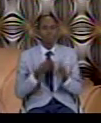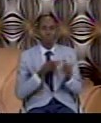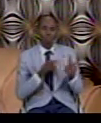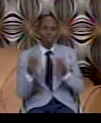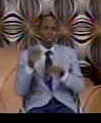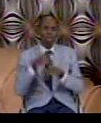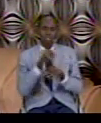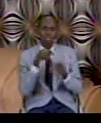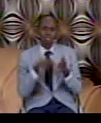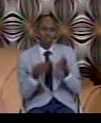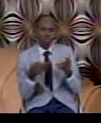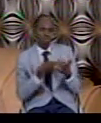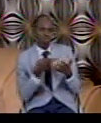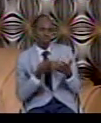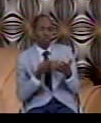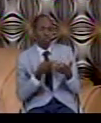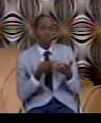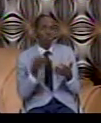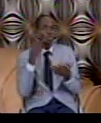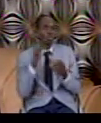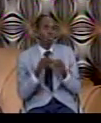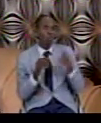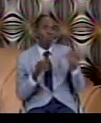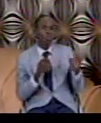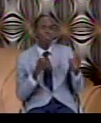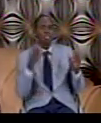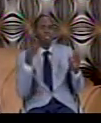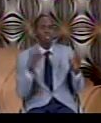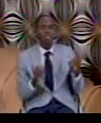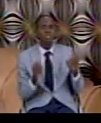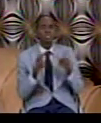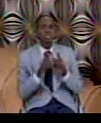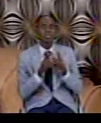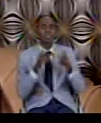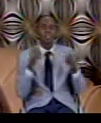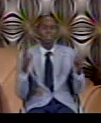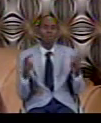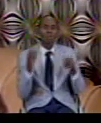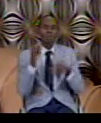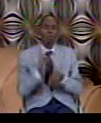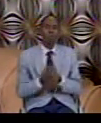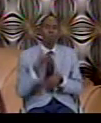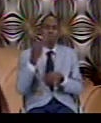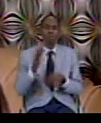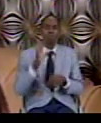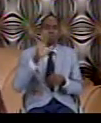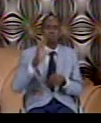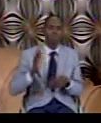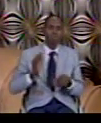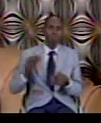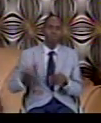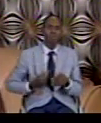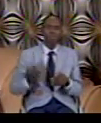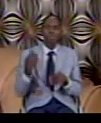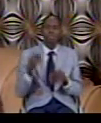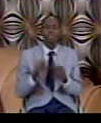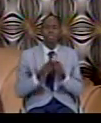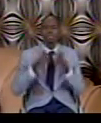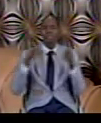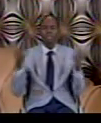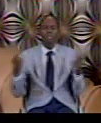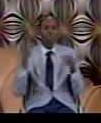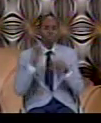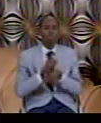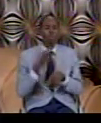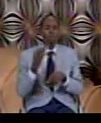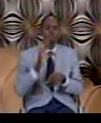verses, number one, the great worth of your soul. The great worth